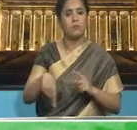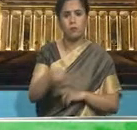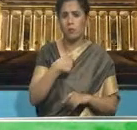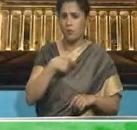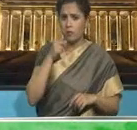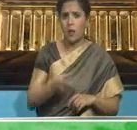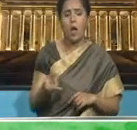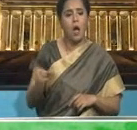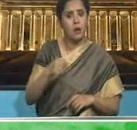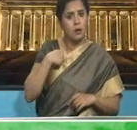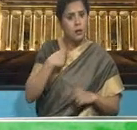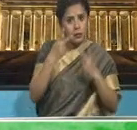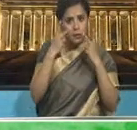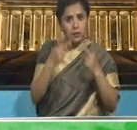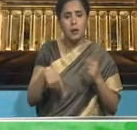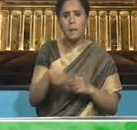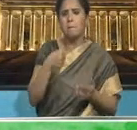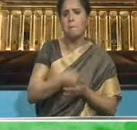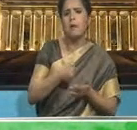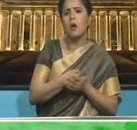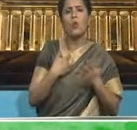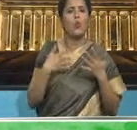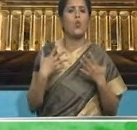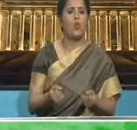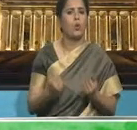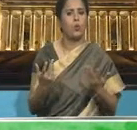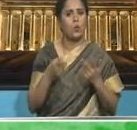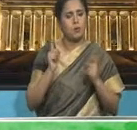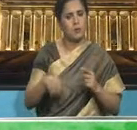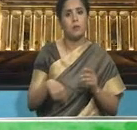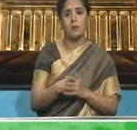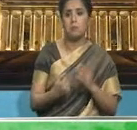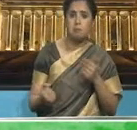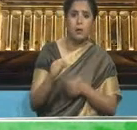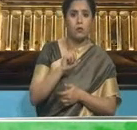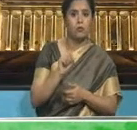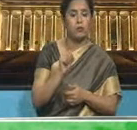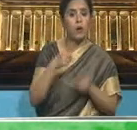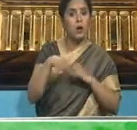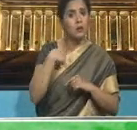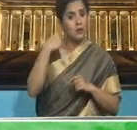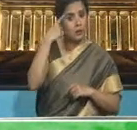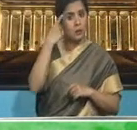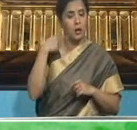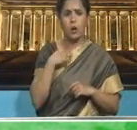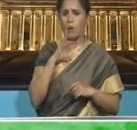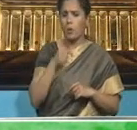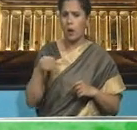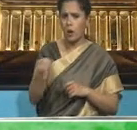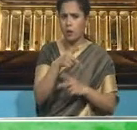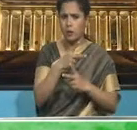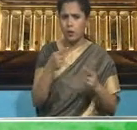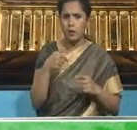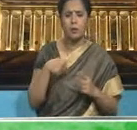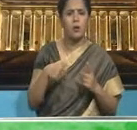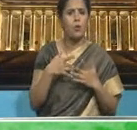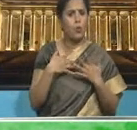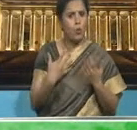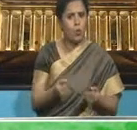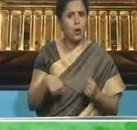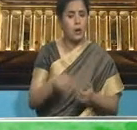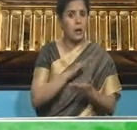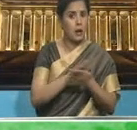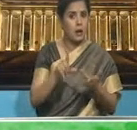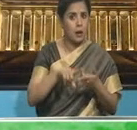to reconsider our basic priorities. The scientific aspects of traditional life values have to